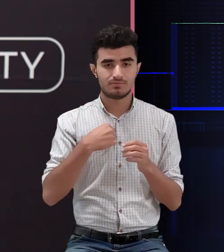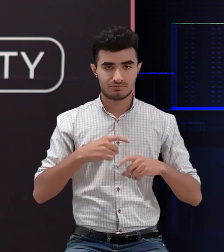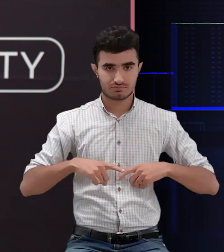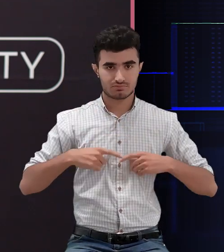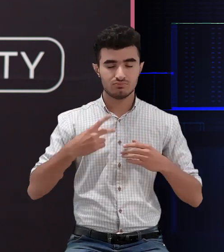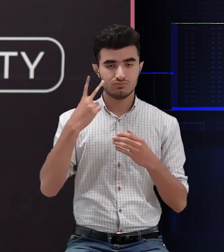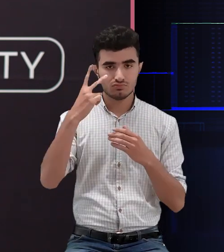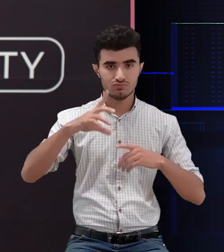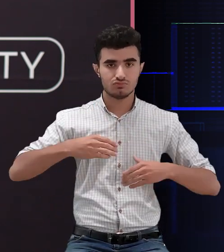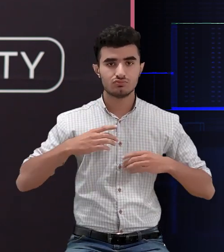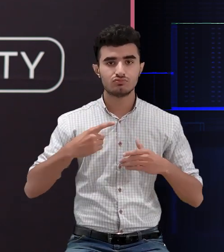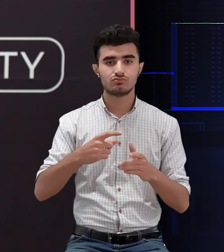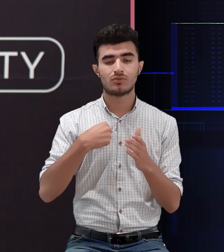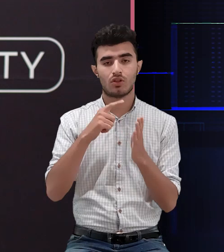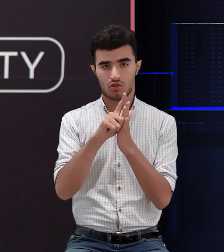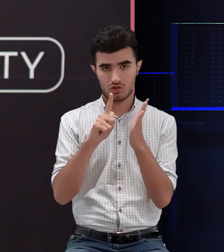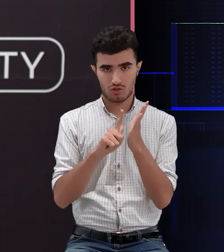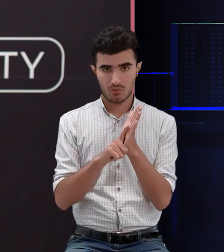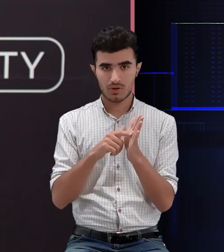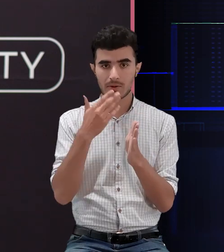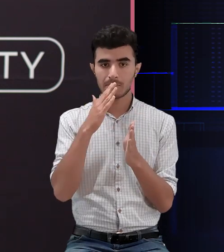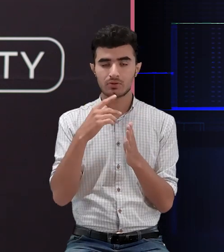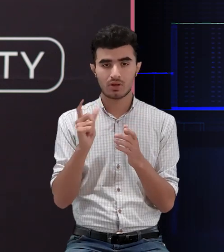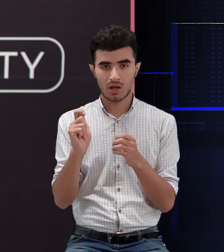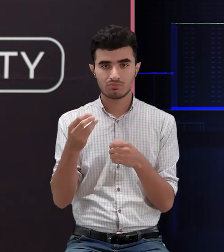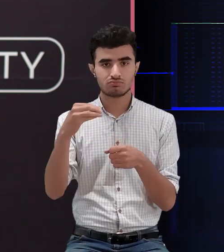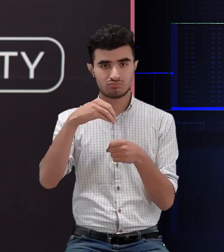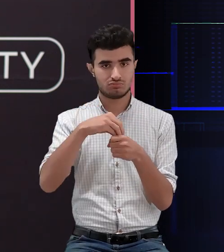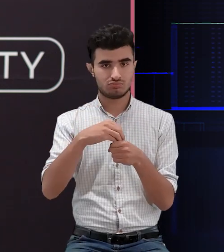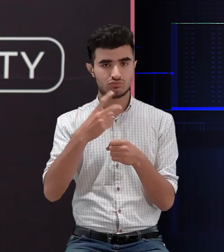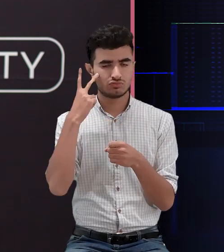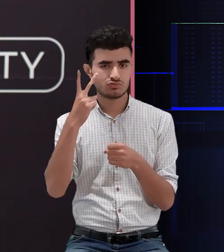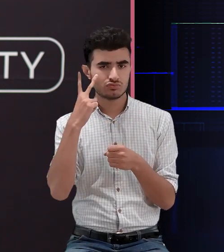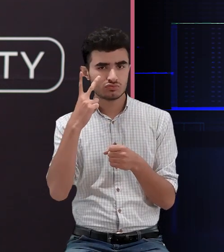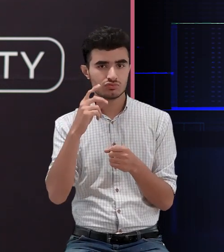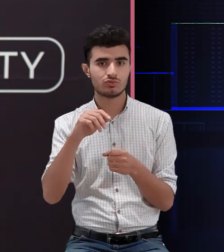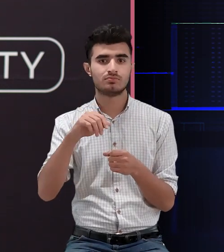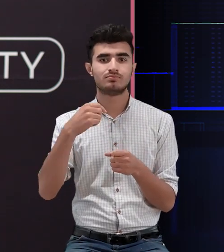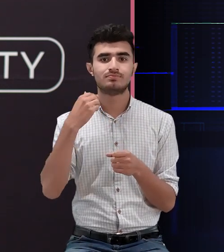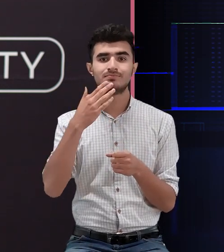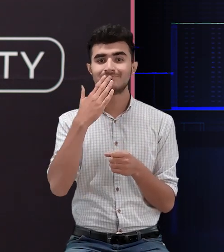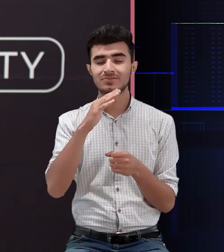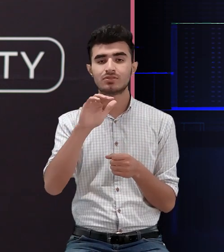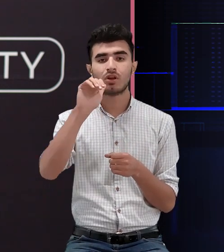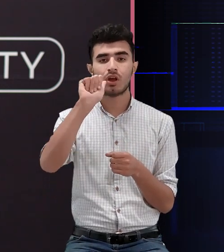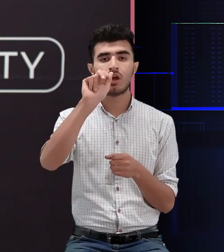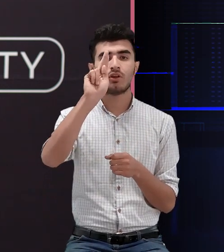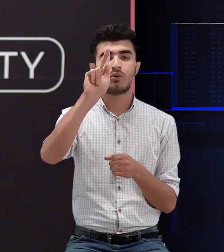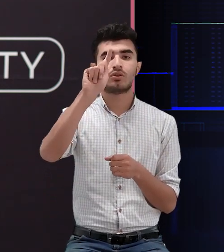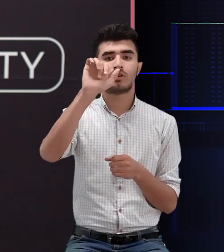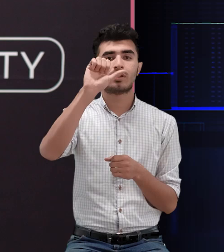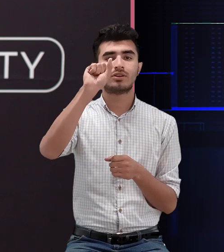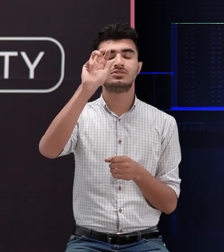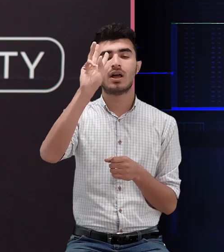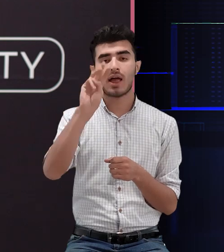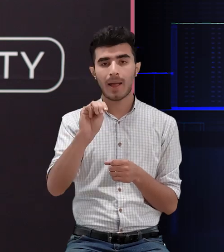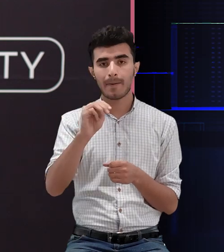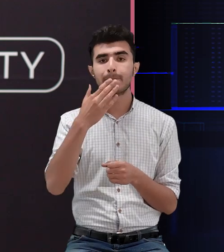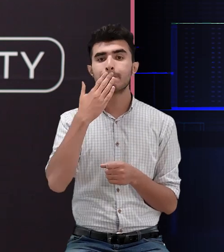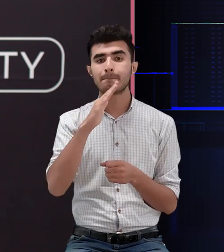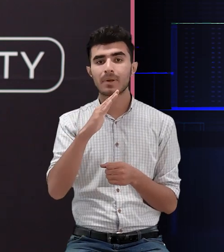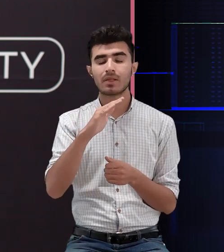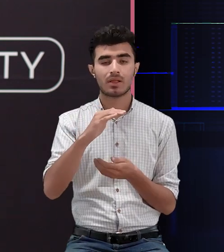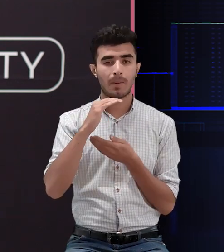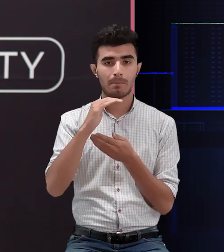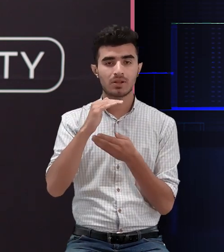my field as a lawyer into this field of looking at autism as a lifelong condition, as a